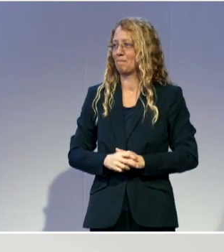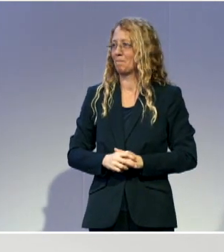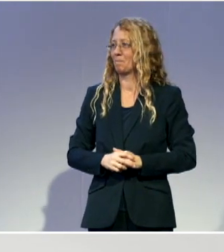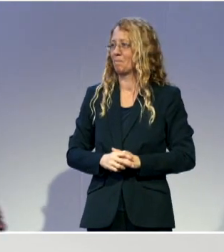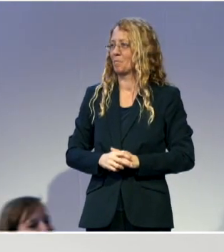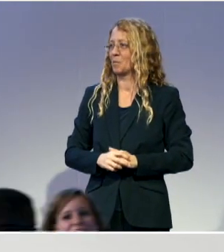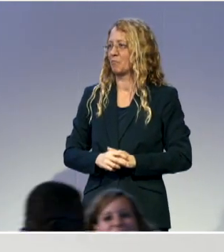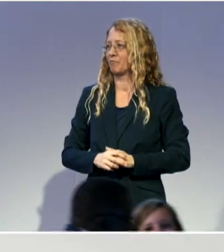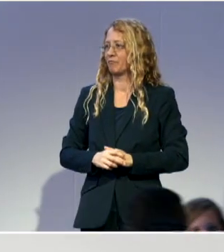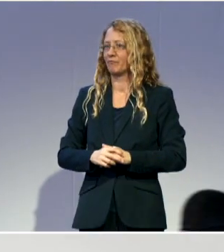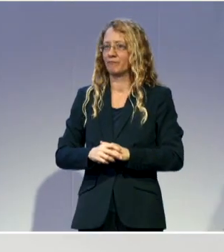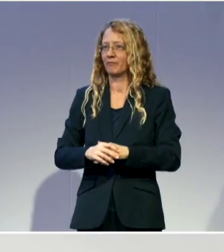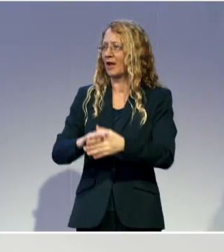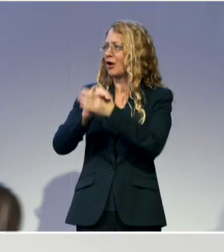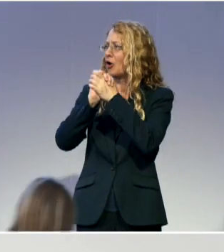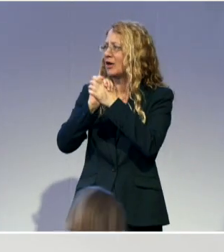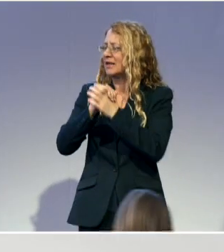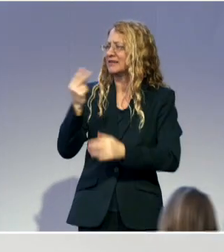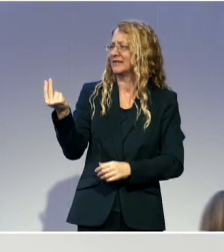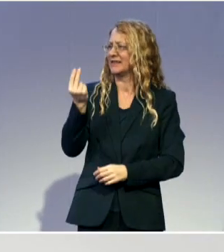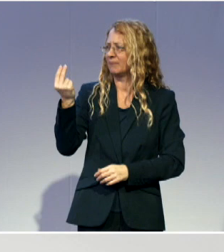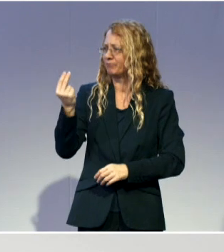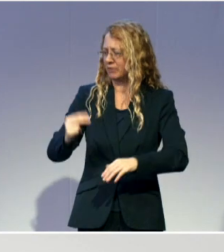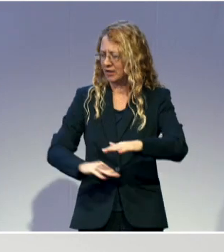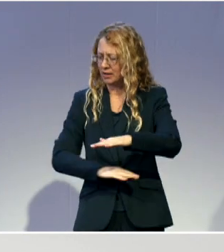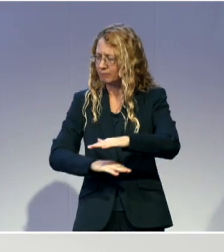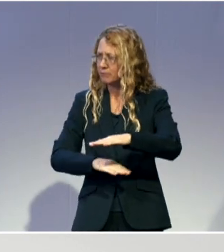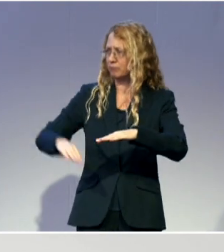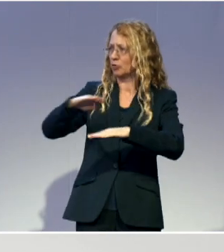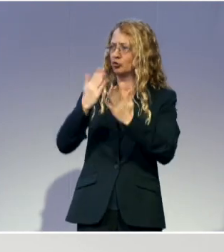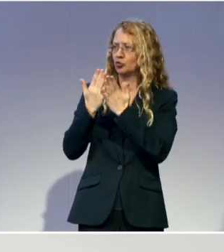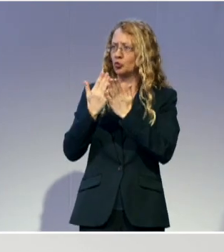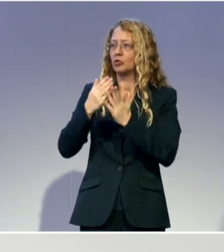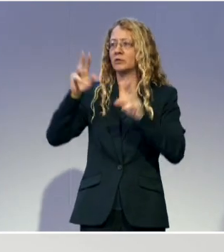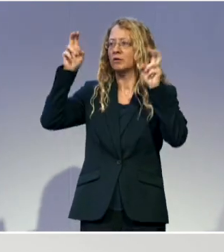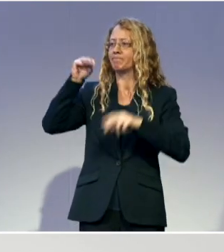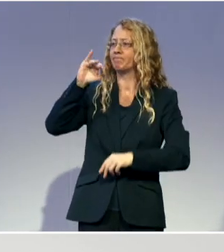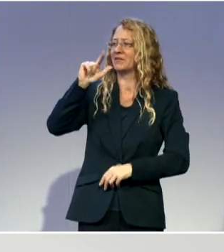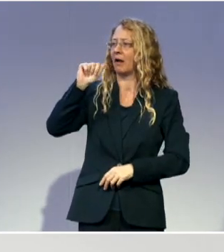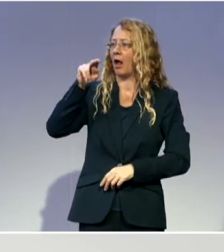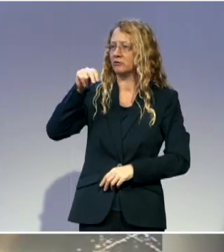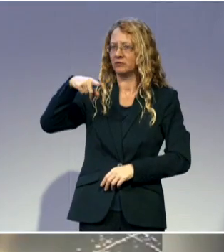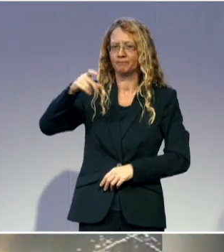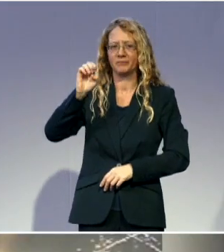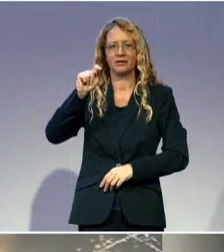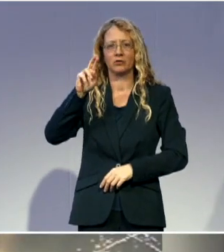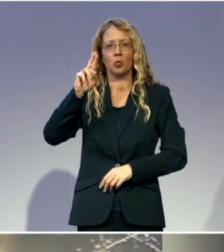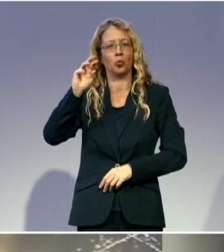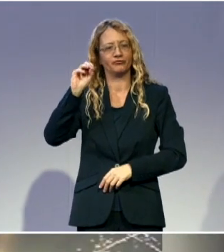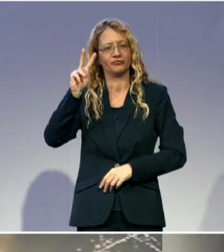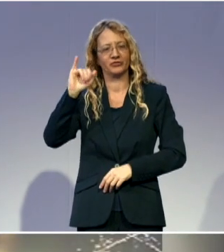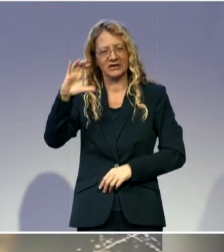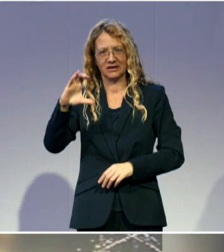Congratulations to elementary and boarding school Milan Petrovic from Serbia. Milan Petrovic has created supported living